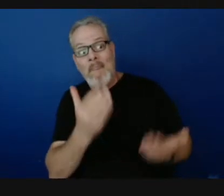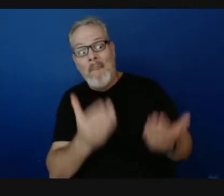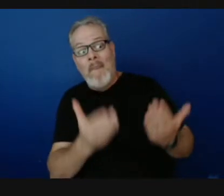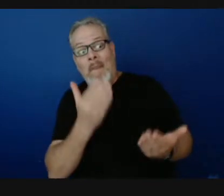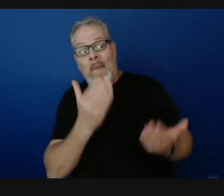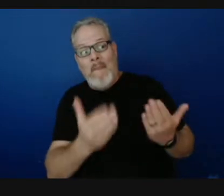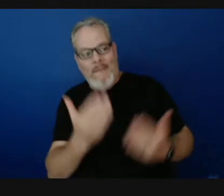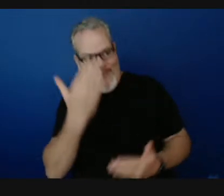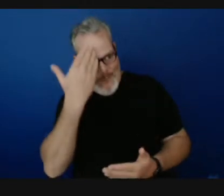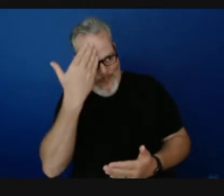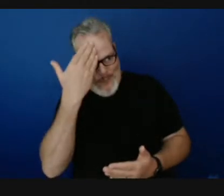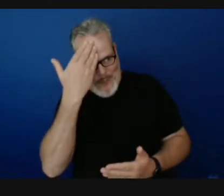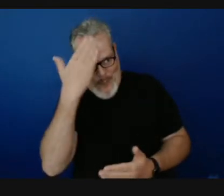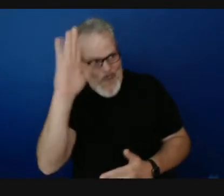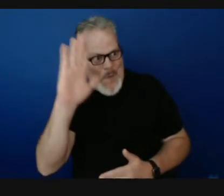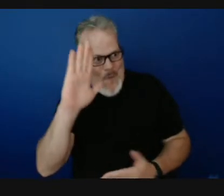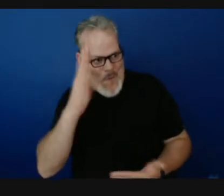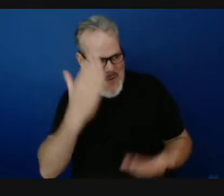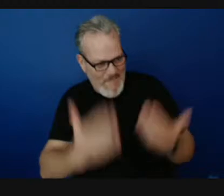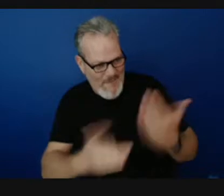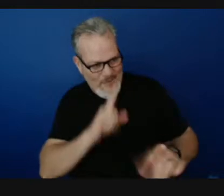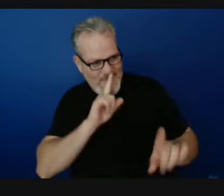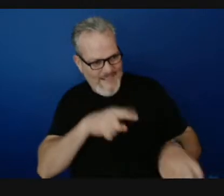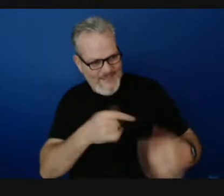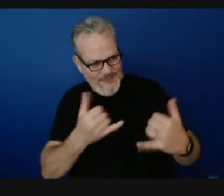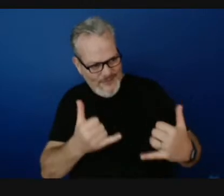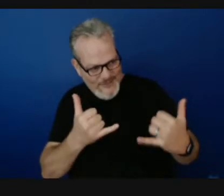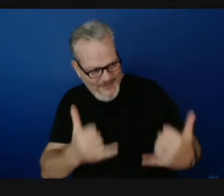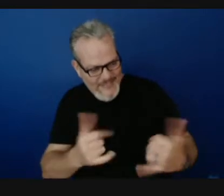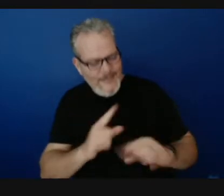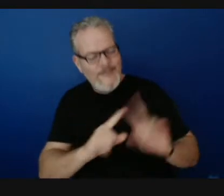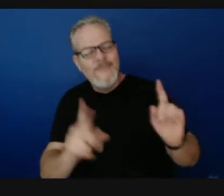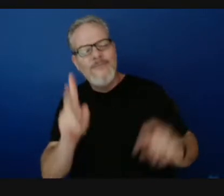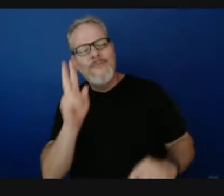to answer today, but that we'll be dancing all around, right? Right.